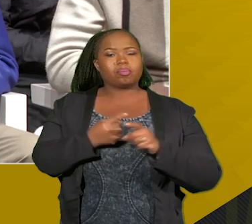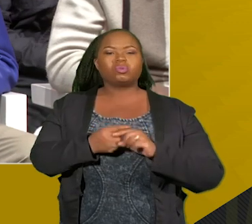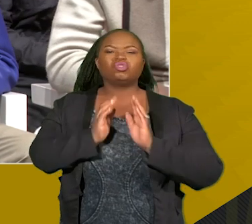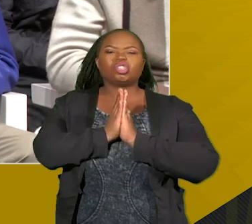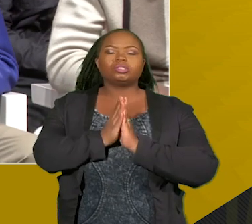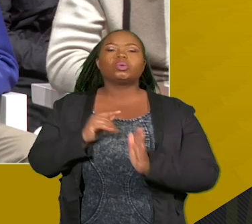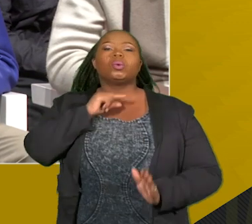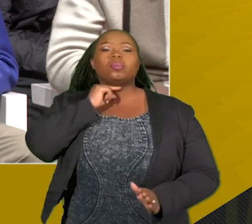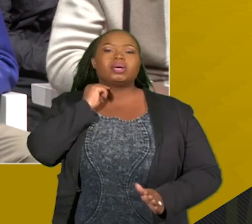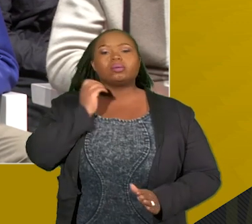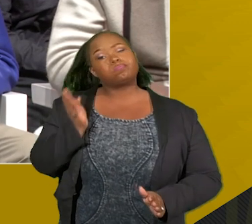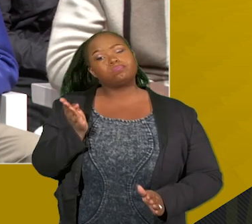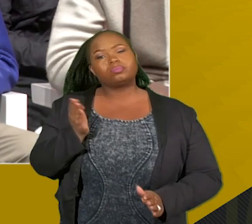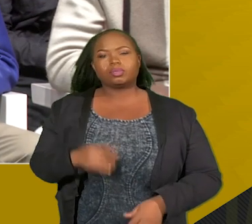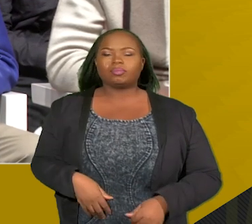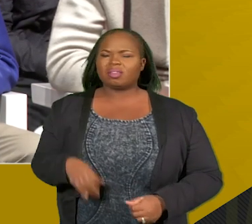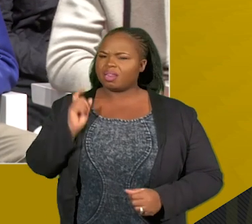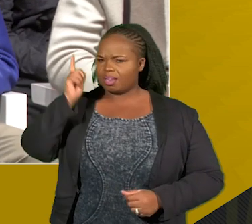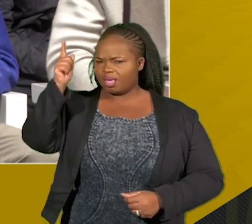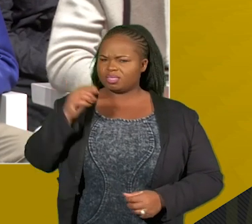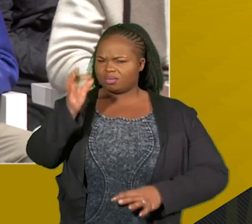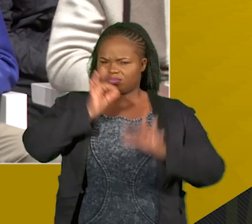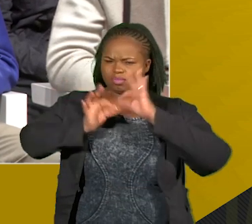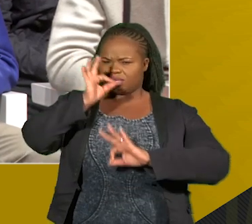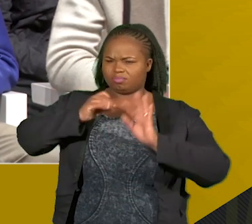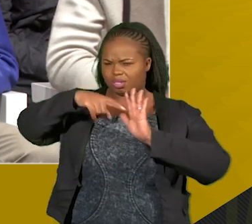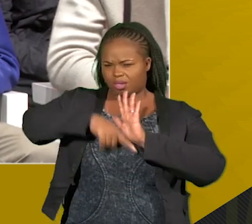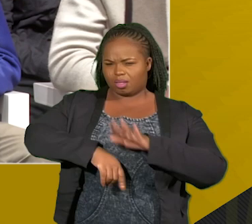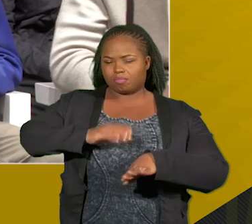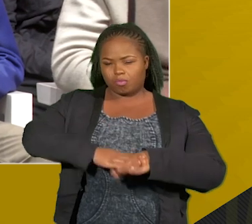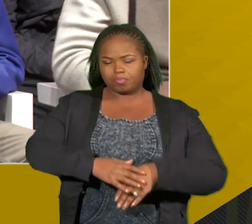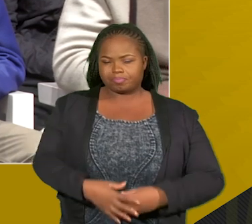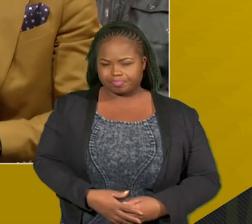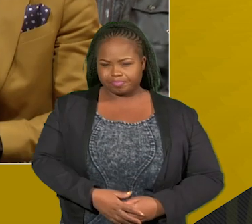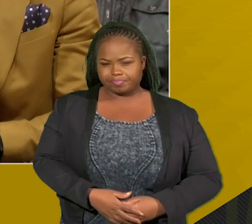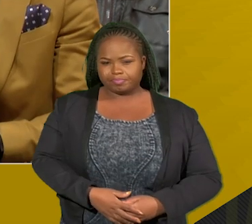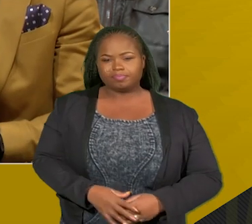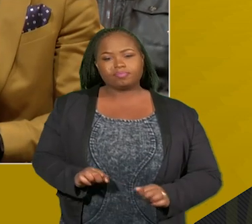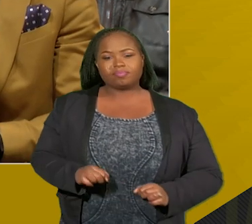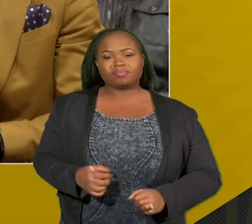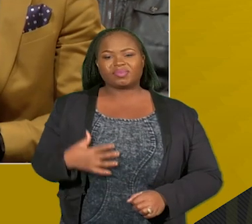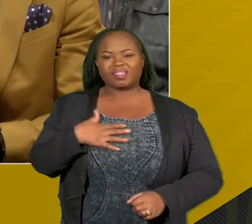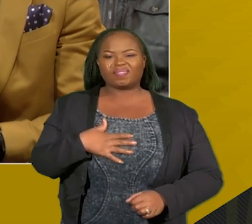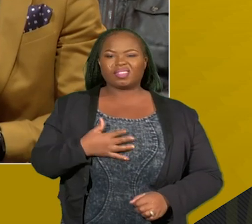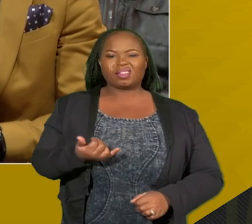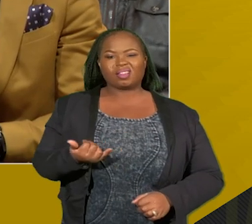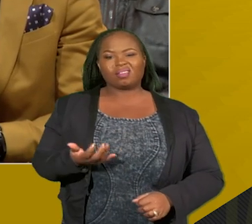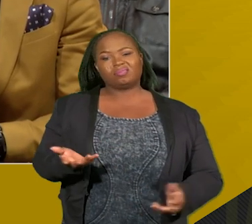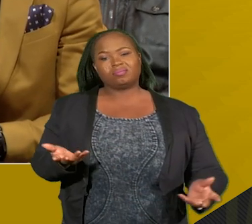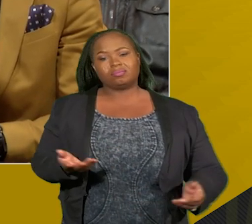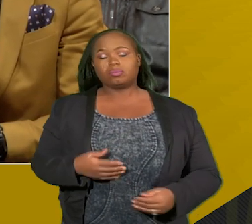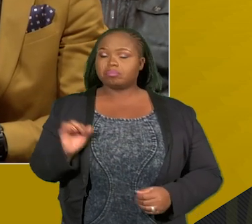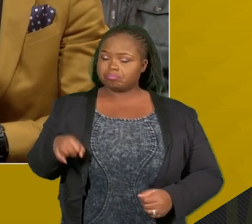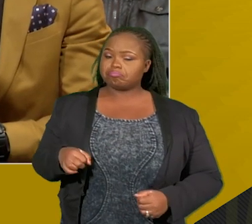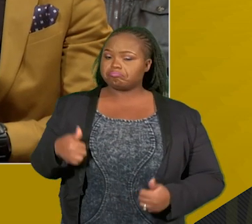pastor just to find out ukuthi isonto limshape-a kanjani umuntu wesilisa ukuthi abe umuntu ongconywana emphakathini. I feel like we're having a lot of and big ups